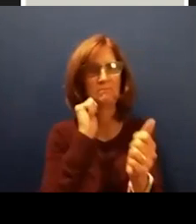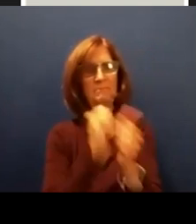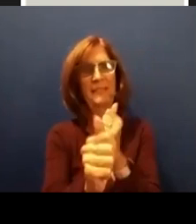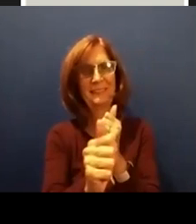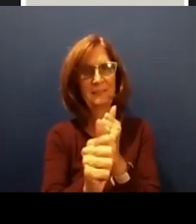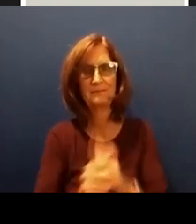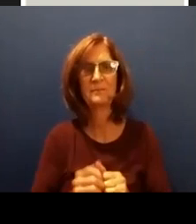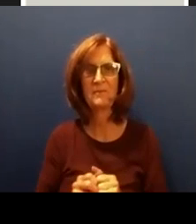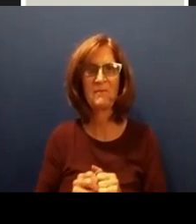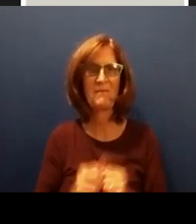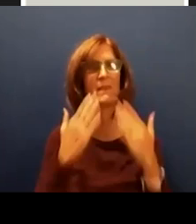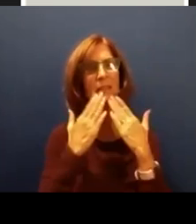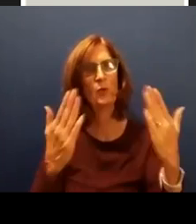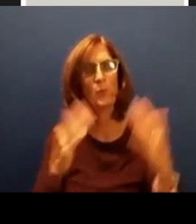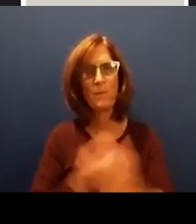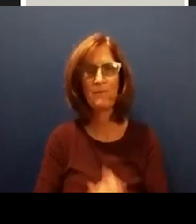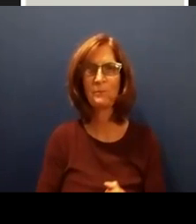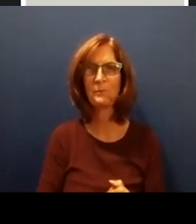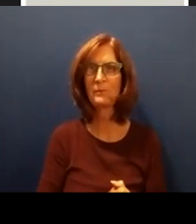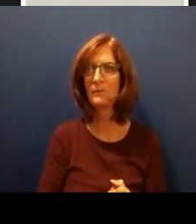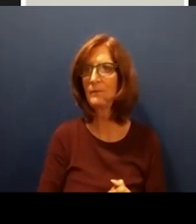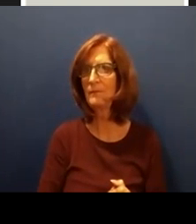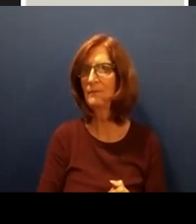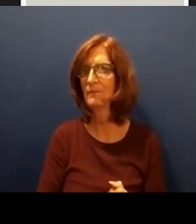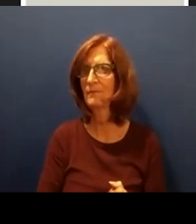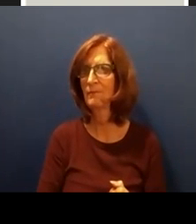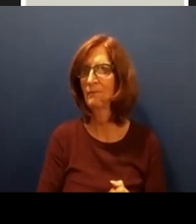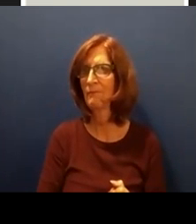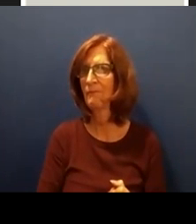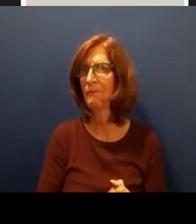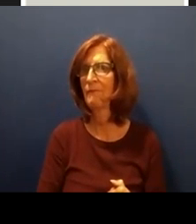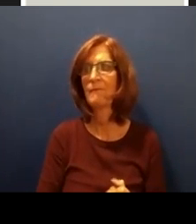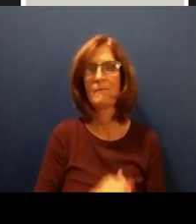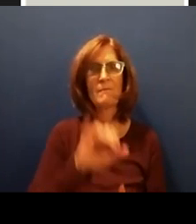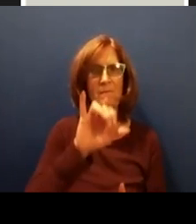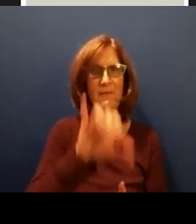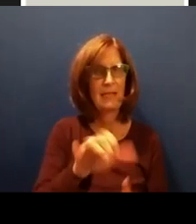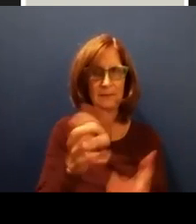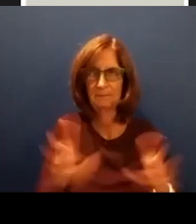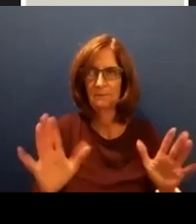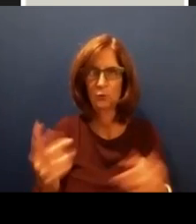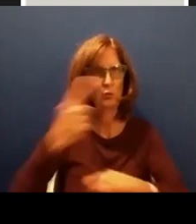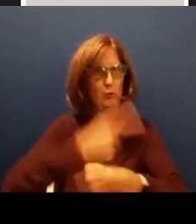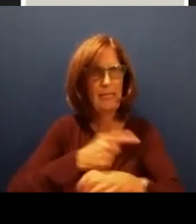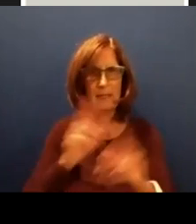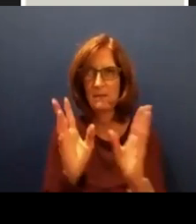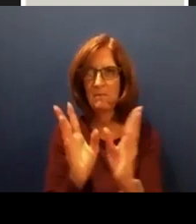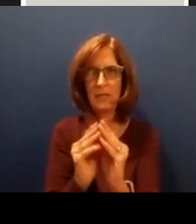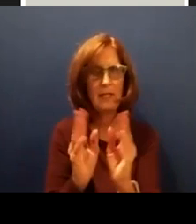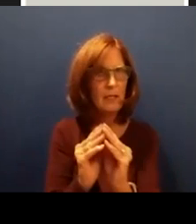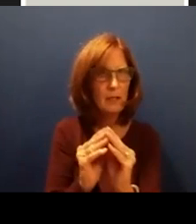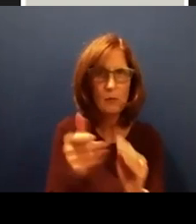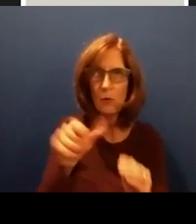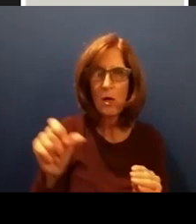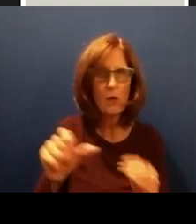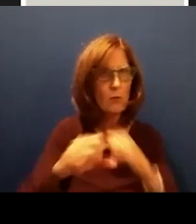Thank you. And that concludes today's meeting. Unless there's any good and welfare or other